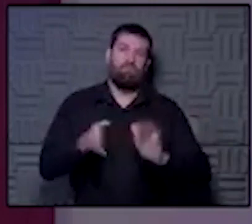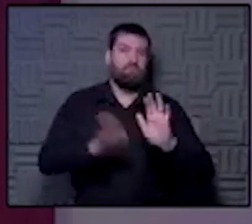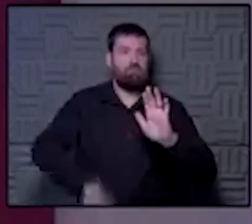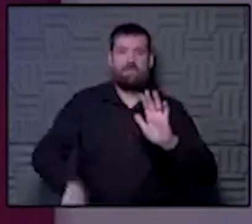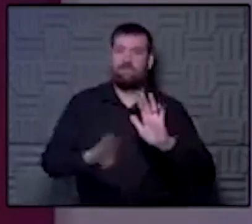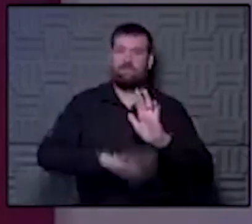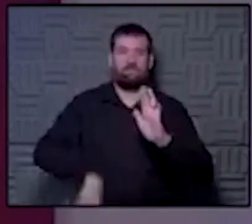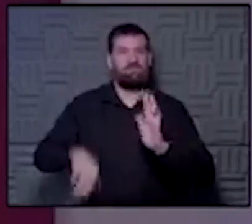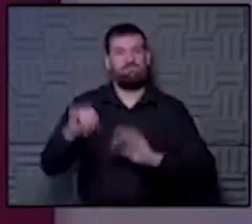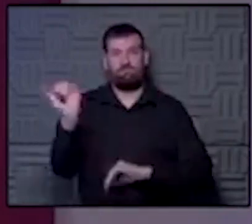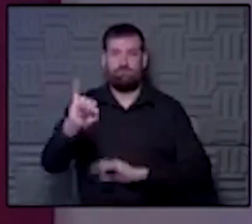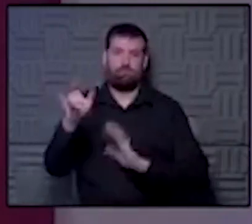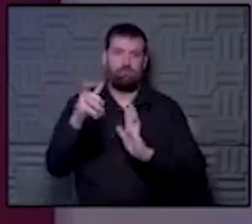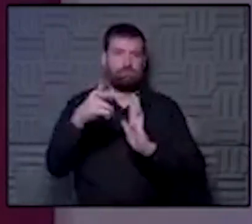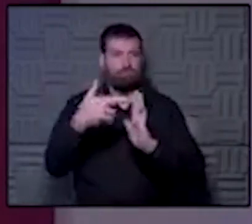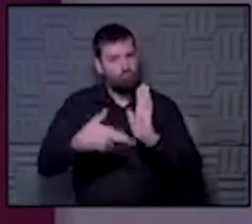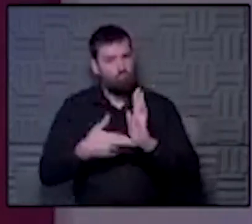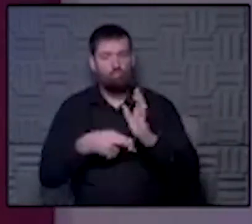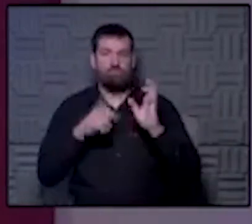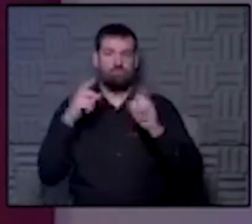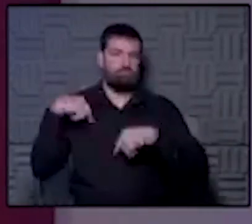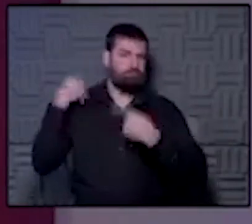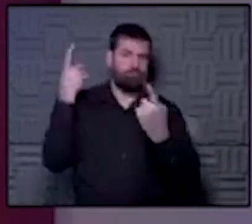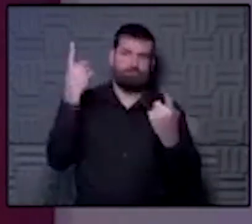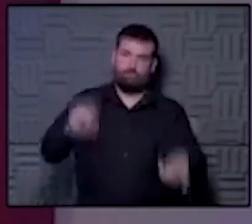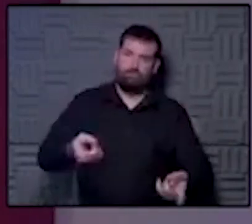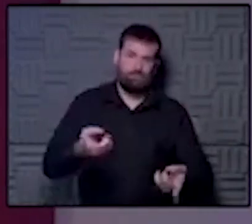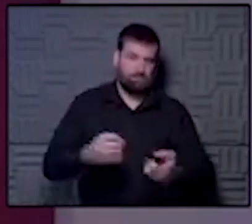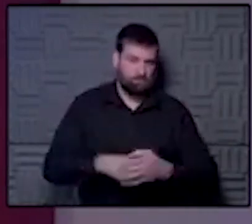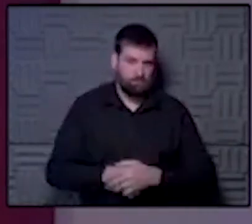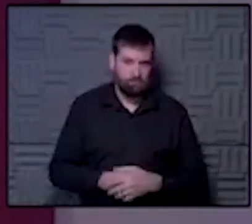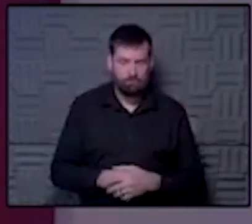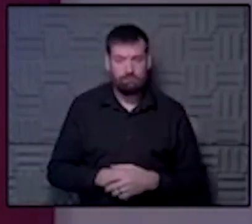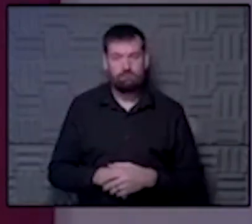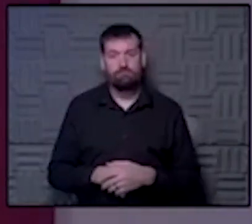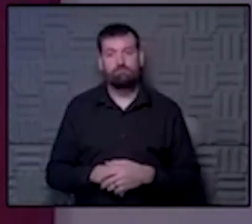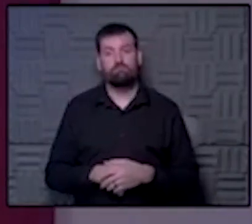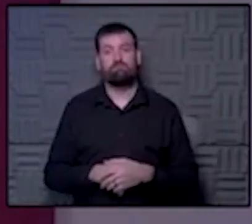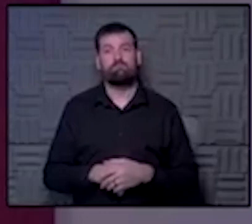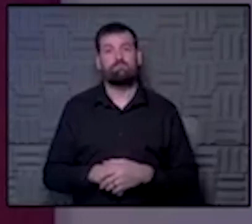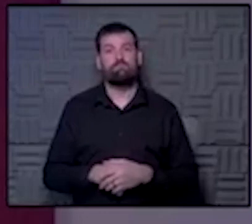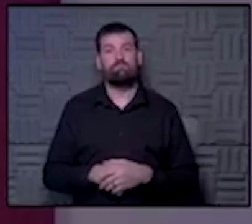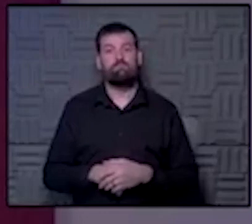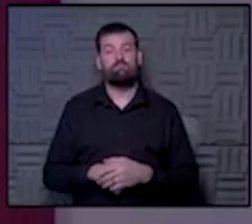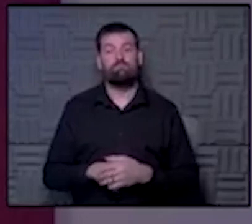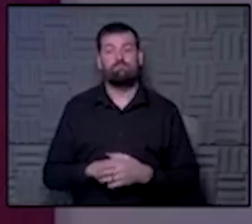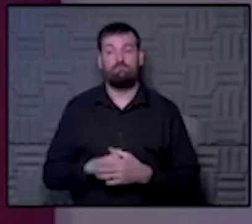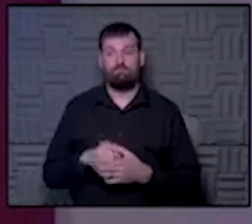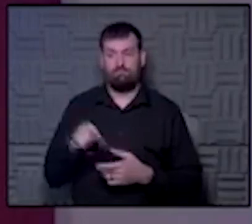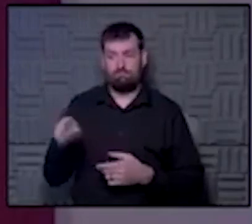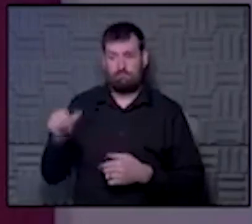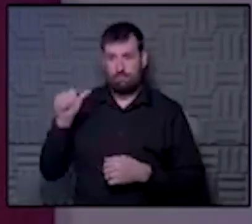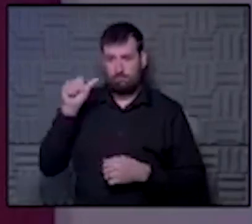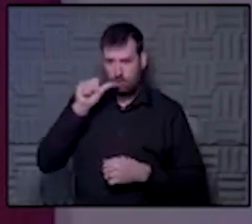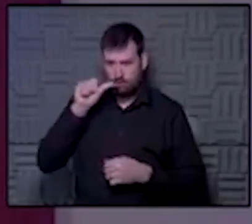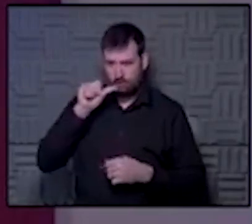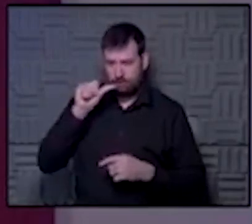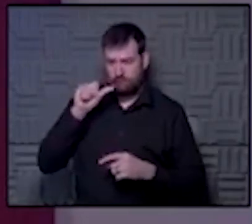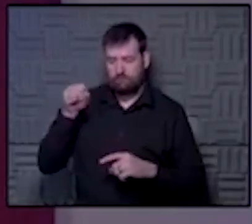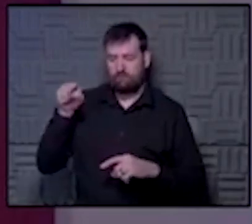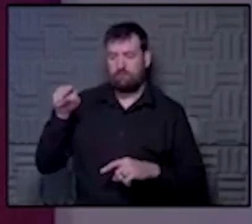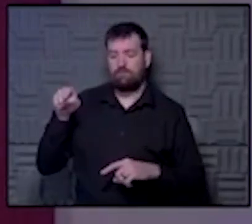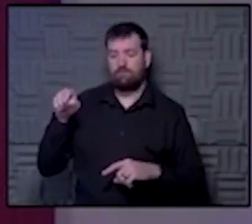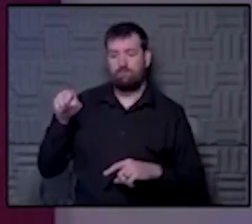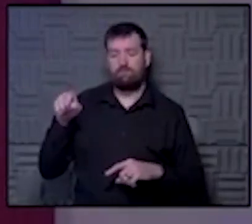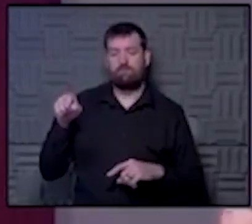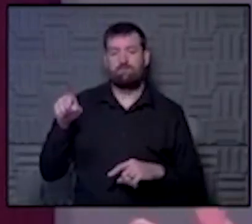elements of infection prevention that we've been talking about since the beginning of the pandemic. In regards to the bars, I think there